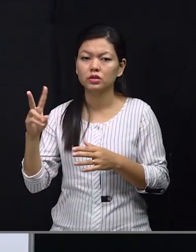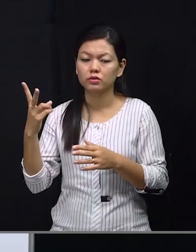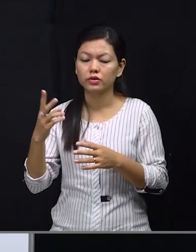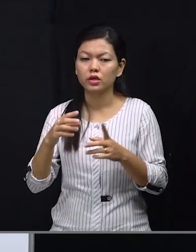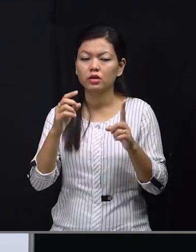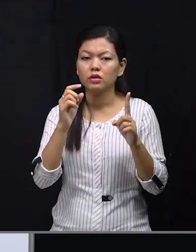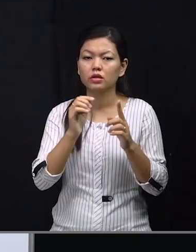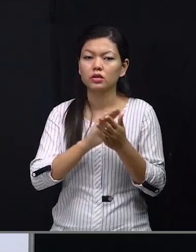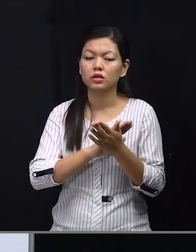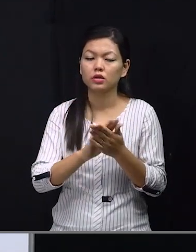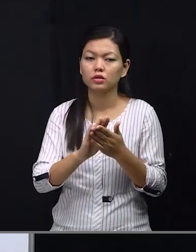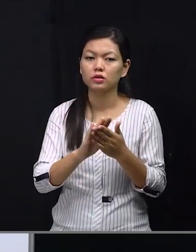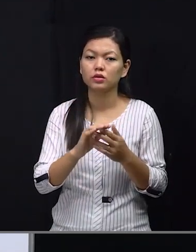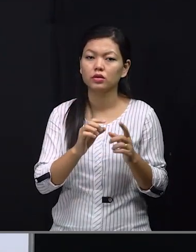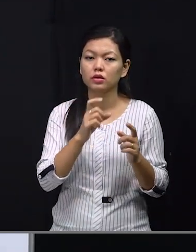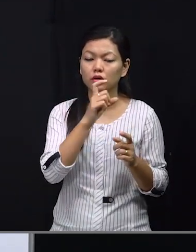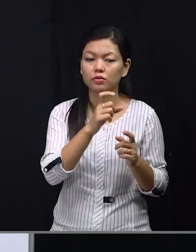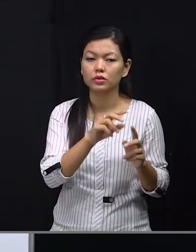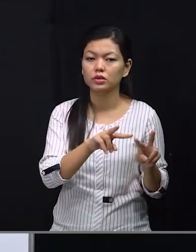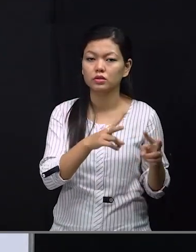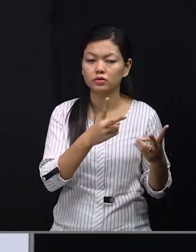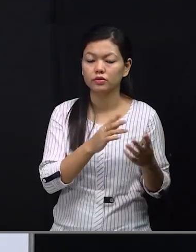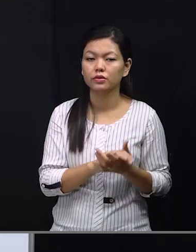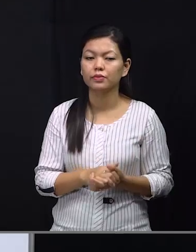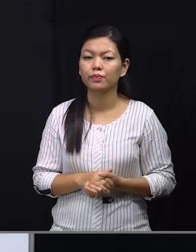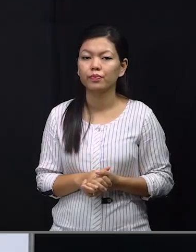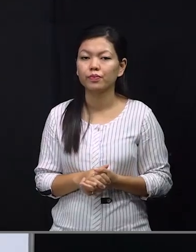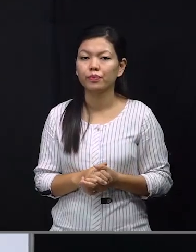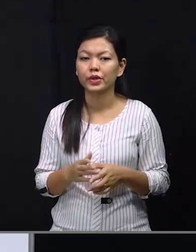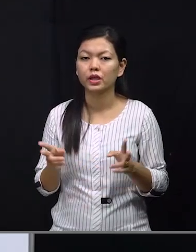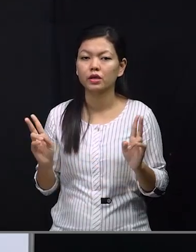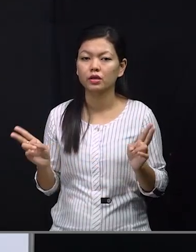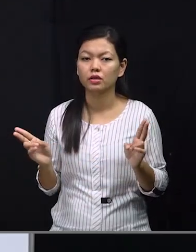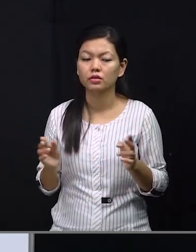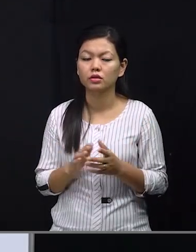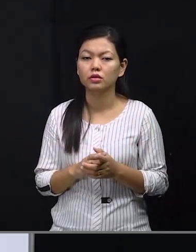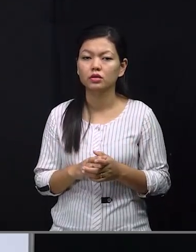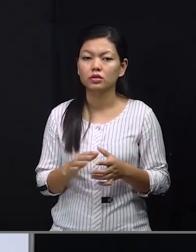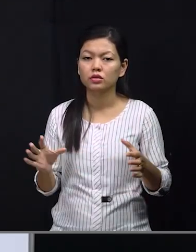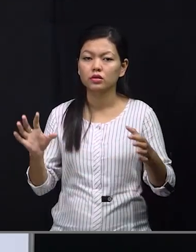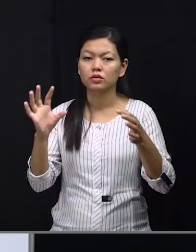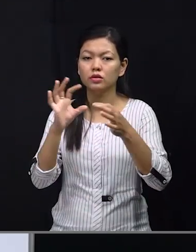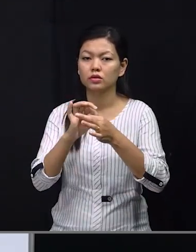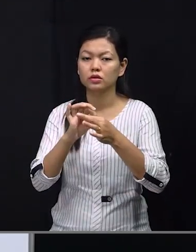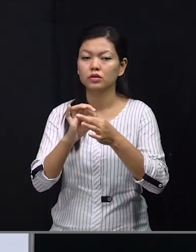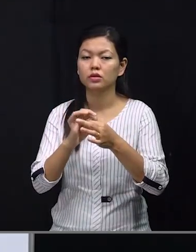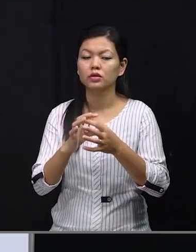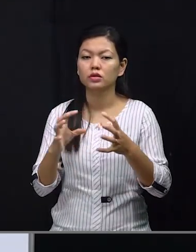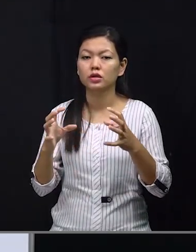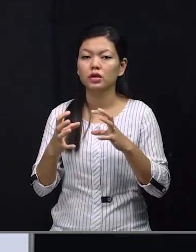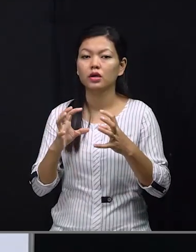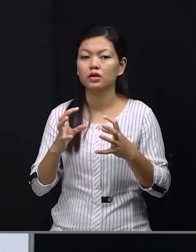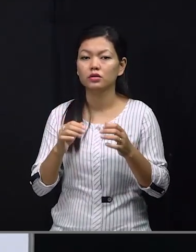all polar molecules. So the intermolecular forces of attraction in these haloalkanes